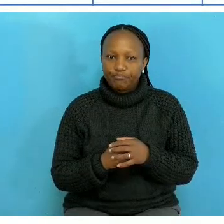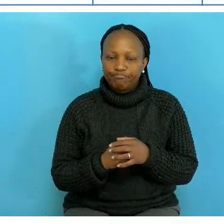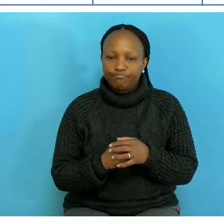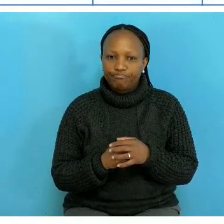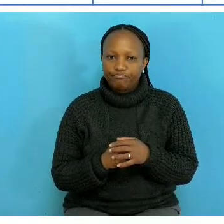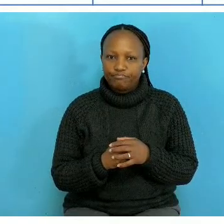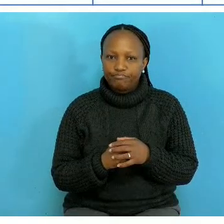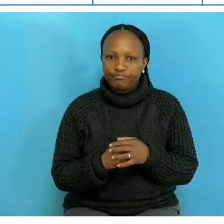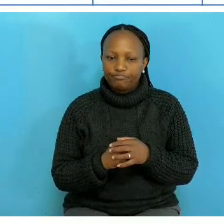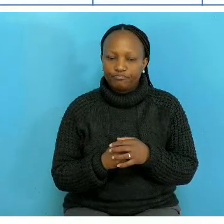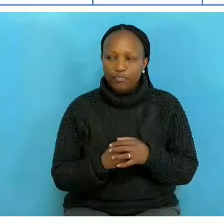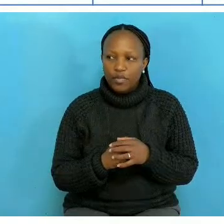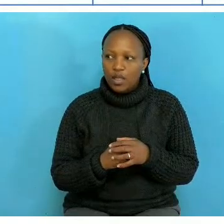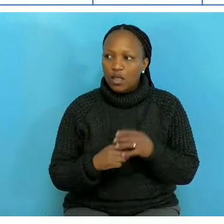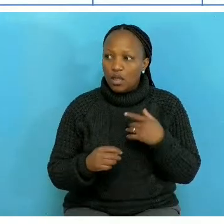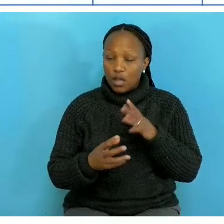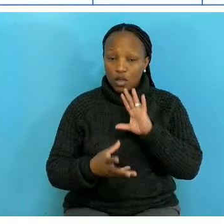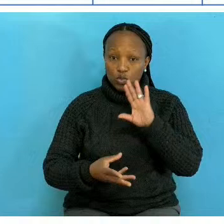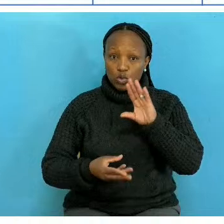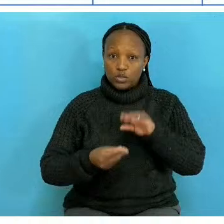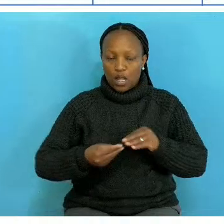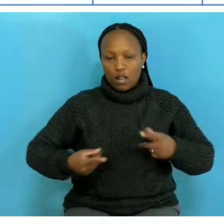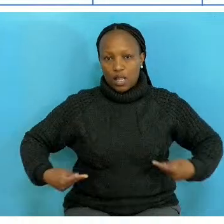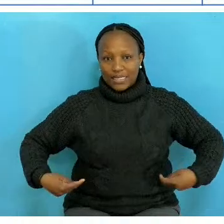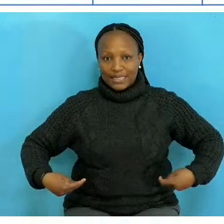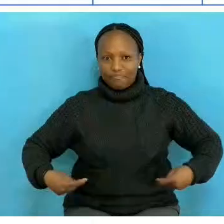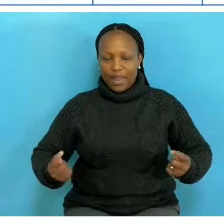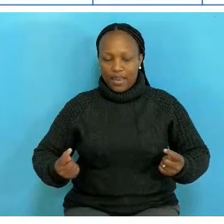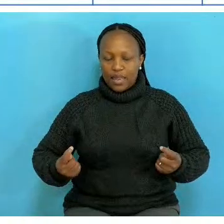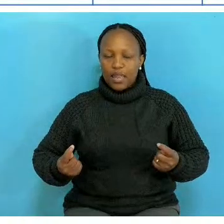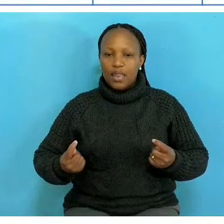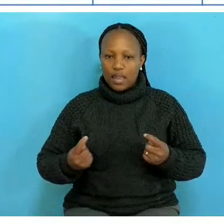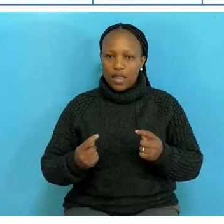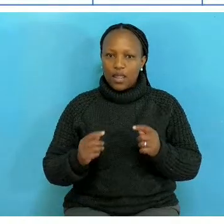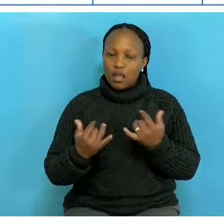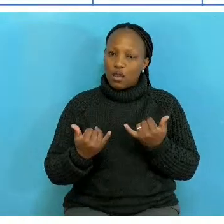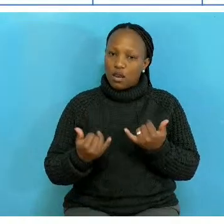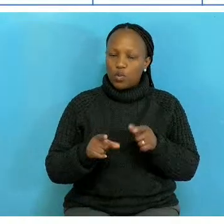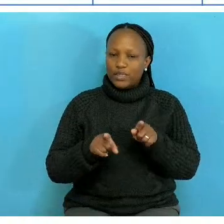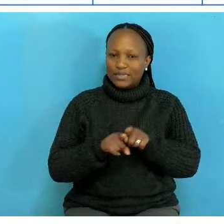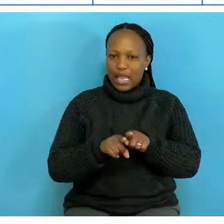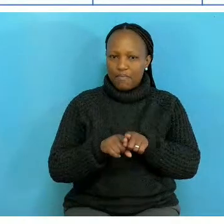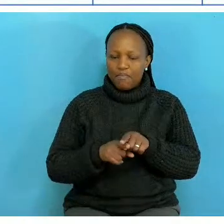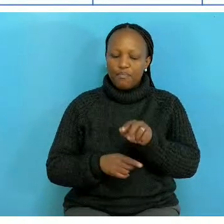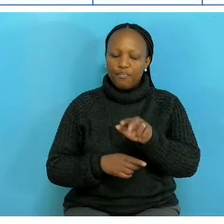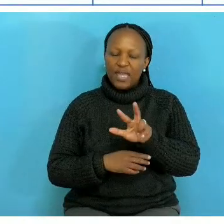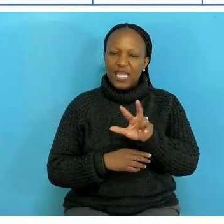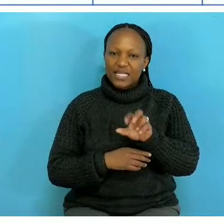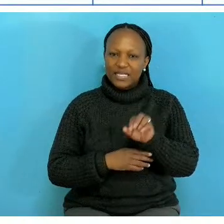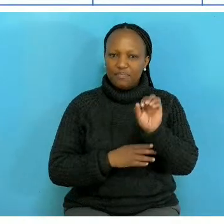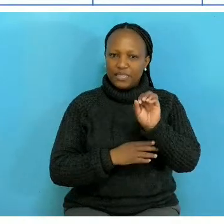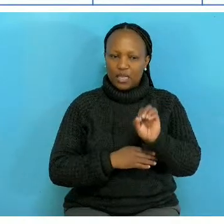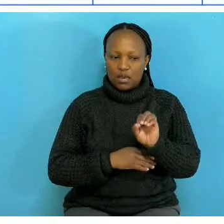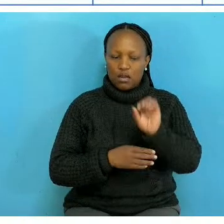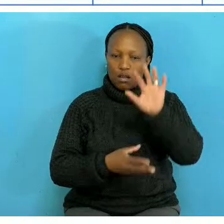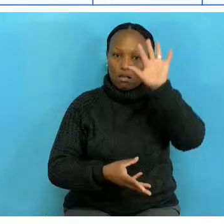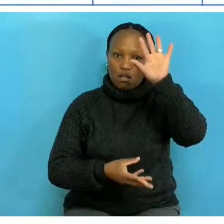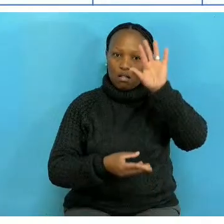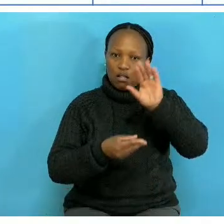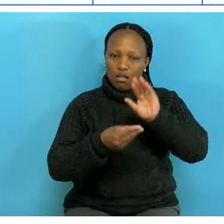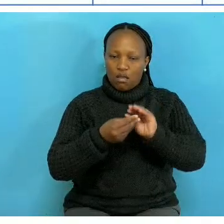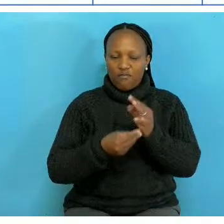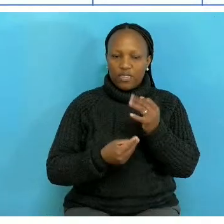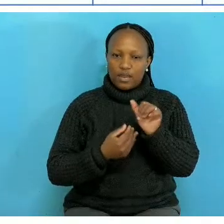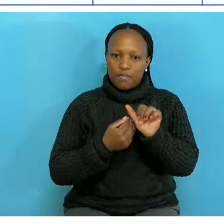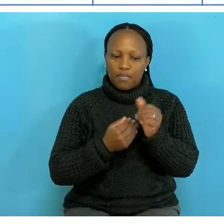obviously the total spend come to the same percentage, which is 80% for the quarter